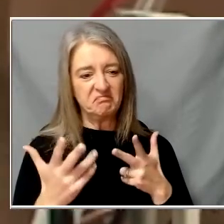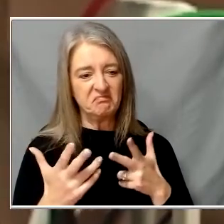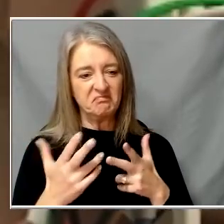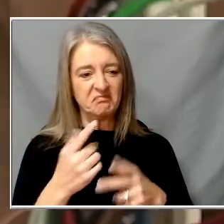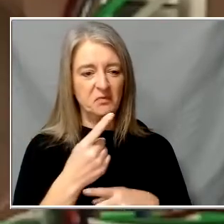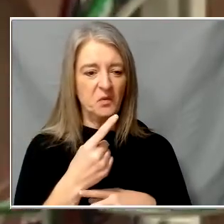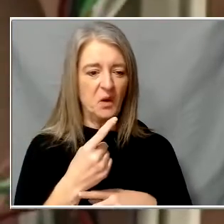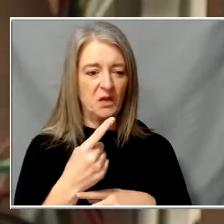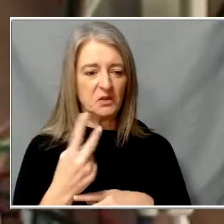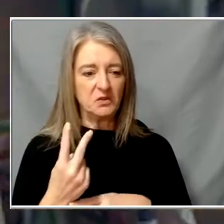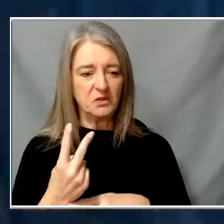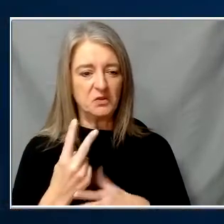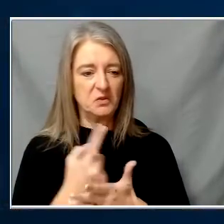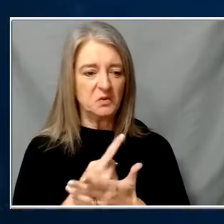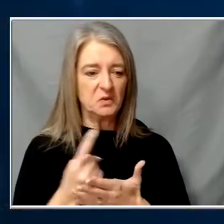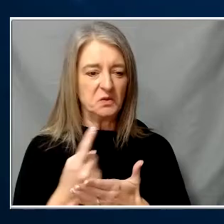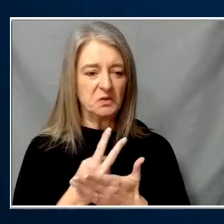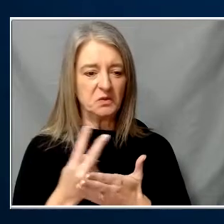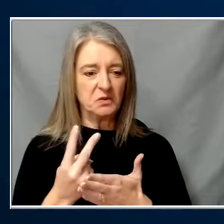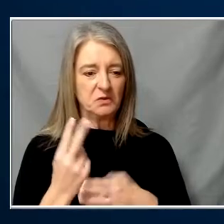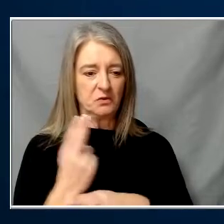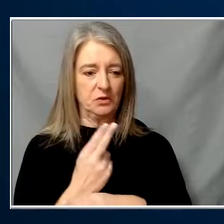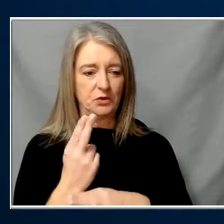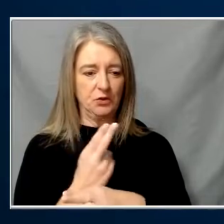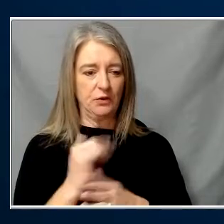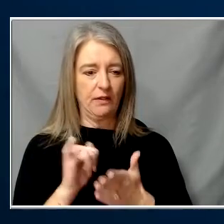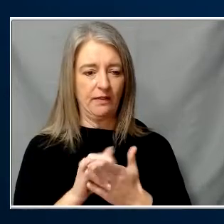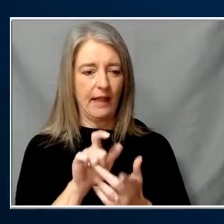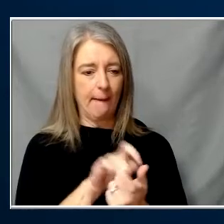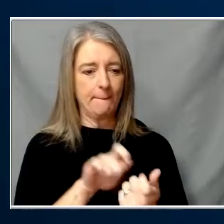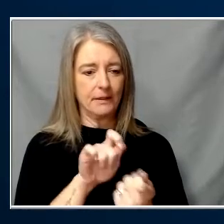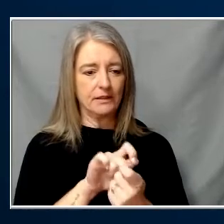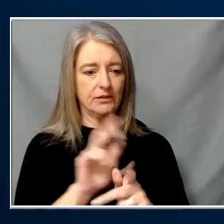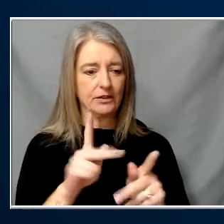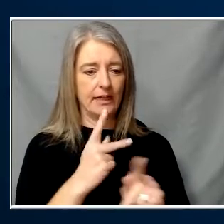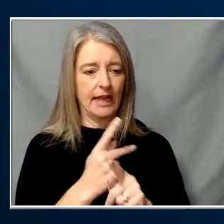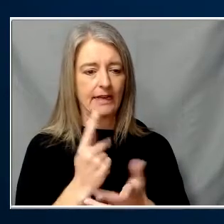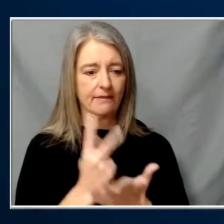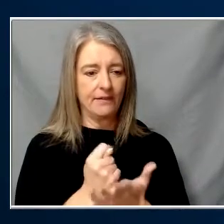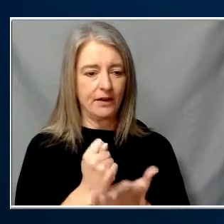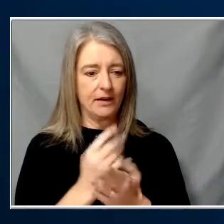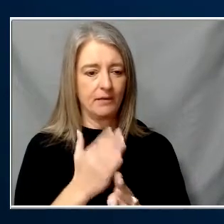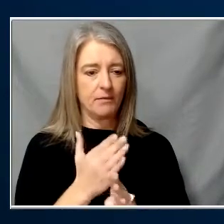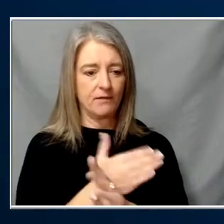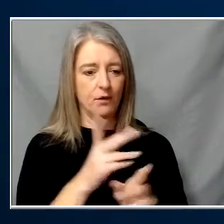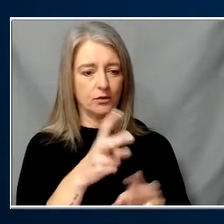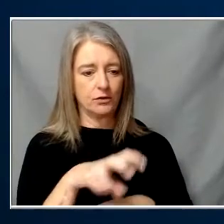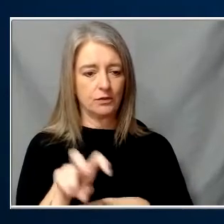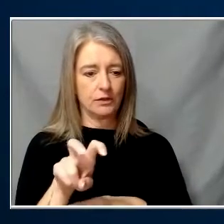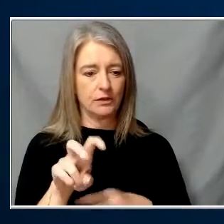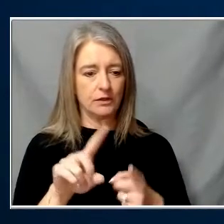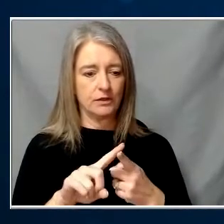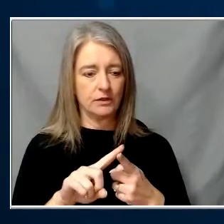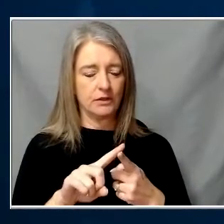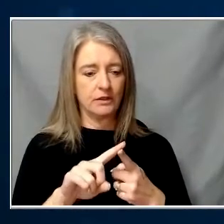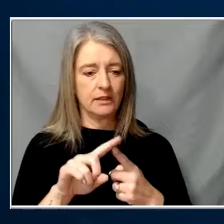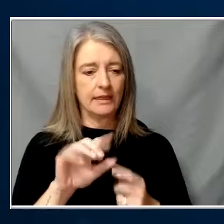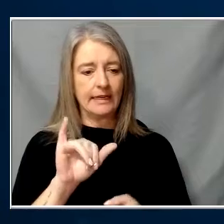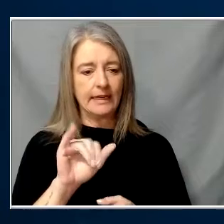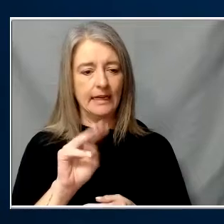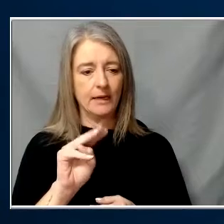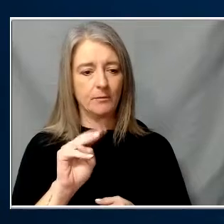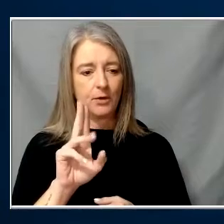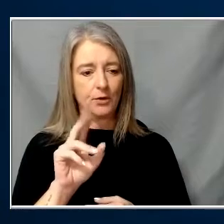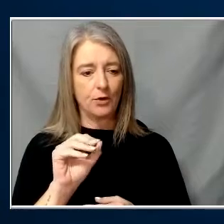2 weeks of being on that particular type of therapy before switching over to Keytruda, which was the immunotherapy that I started